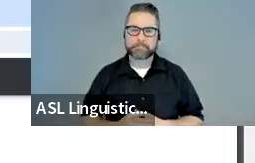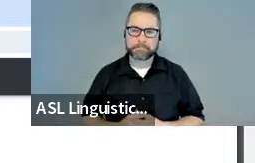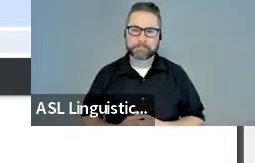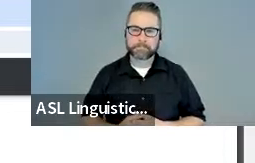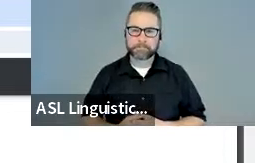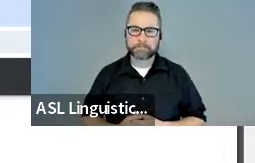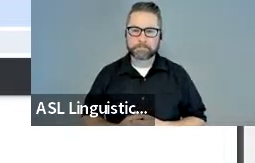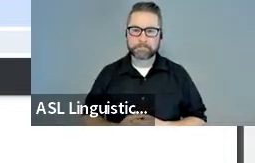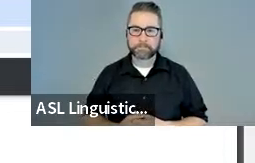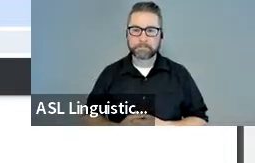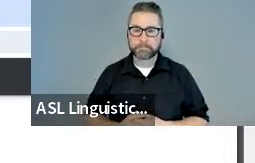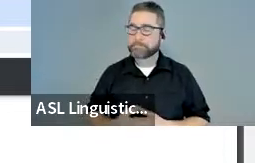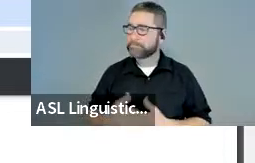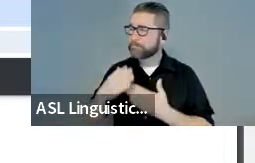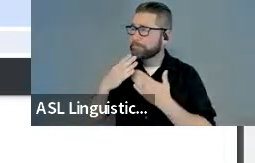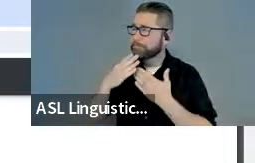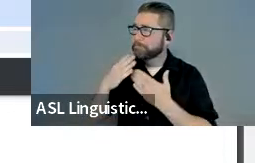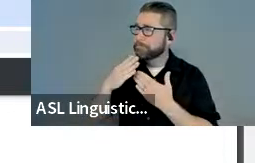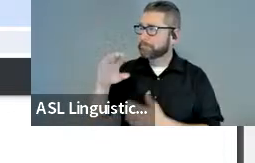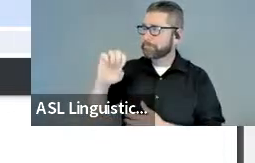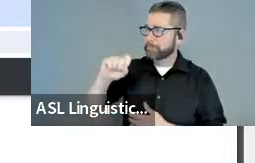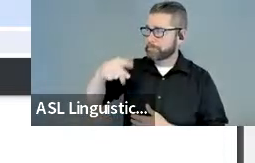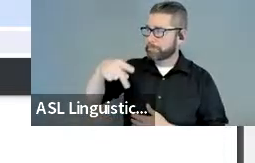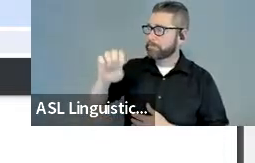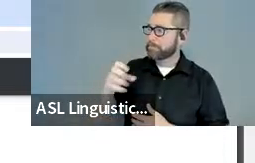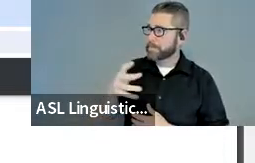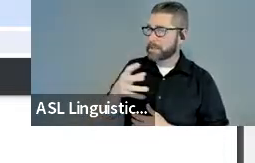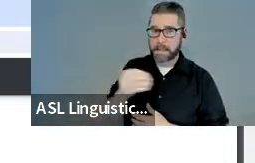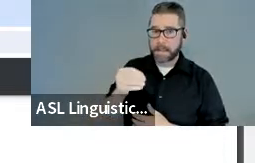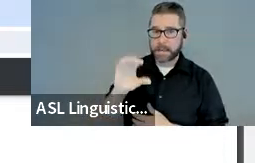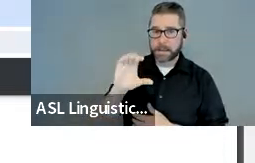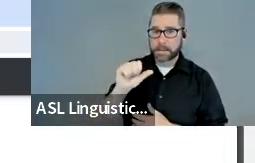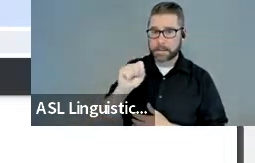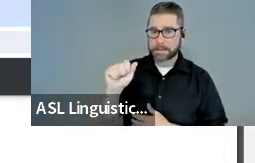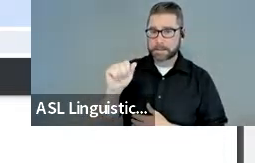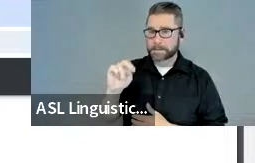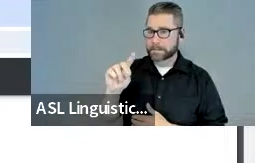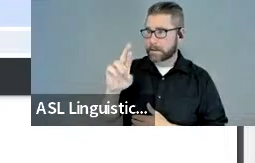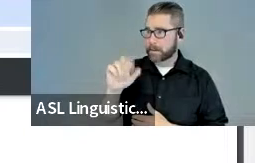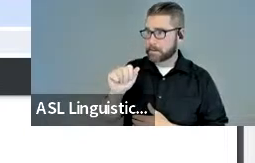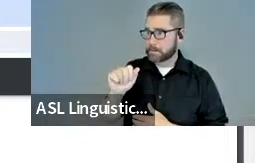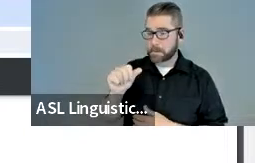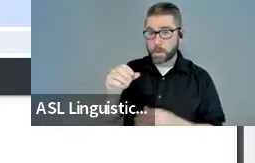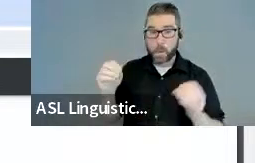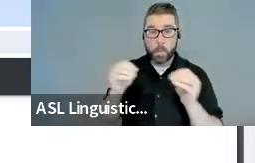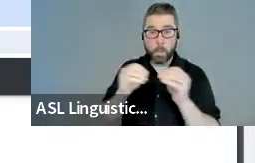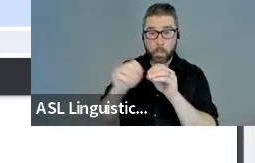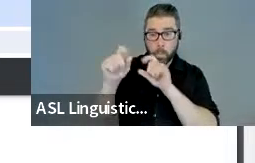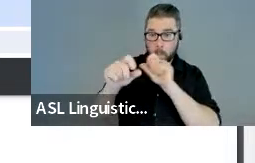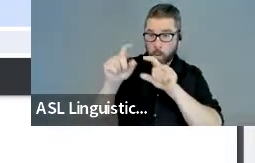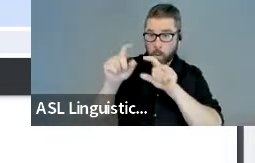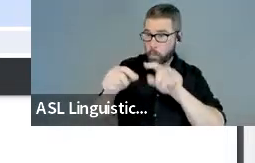Thank you, SB and Cassandra. Is there any more questions from the CSC?